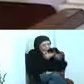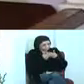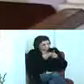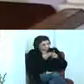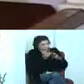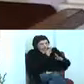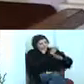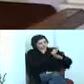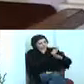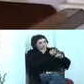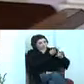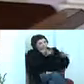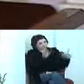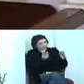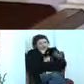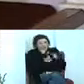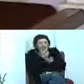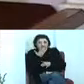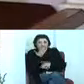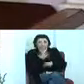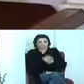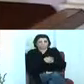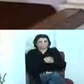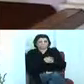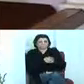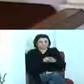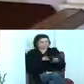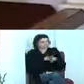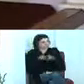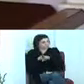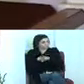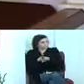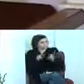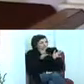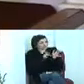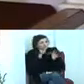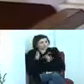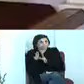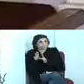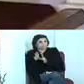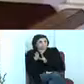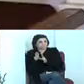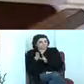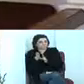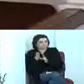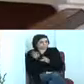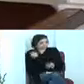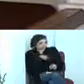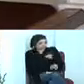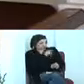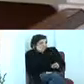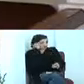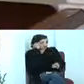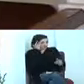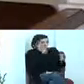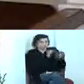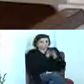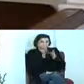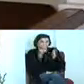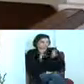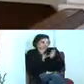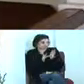you from your growth, just like Jesus did. No matter, we know Jesus loved